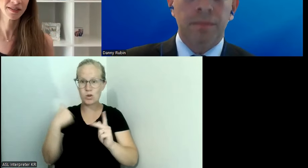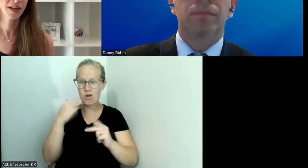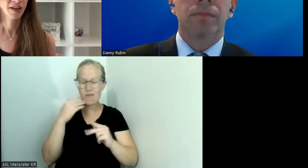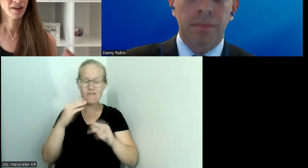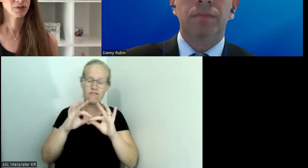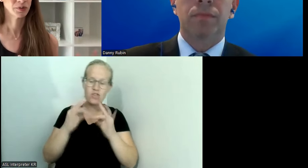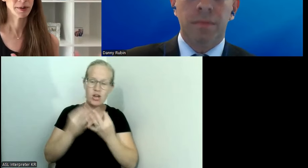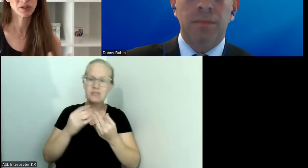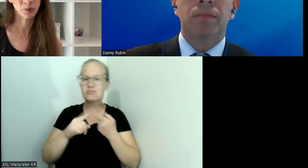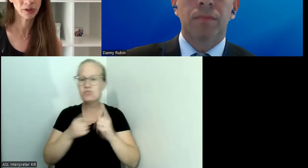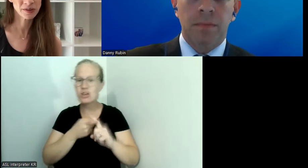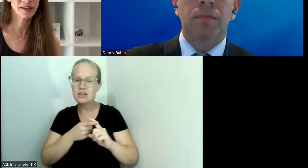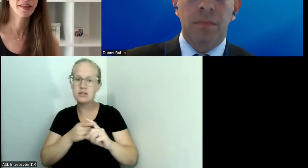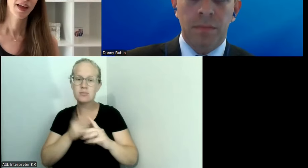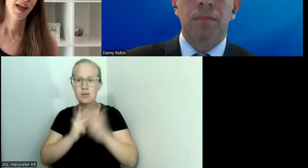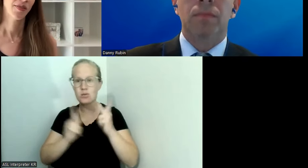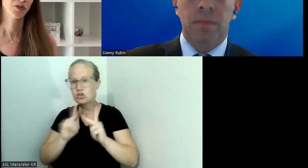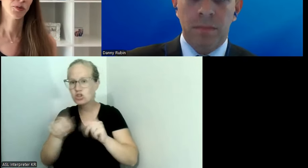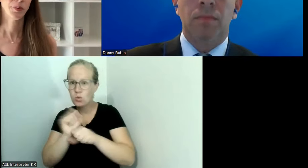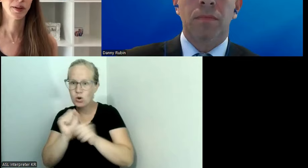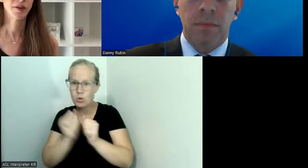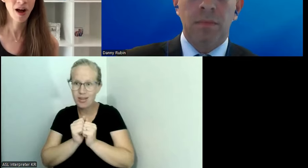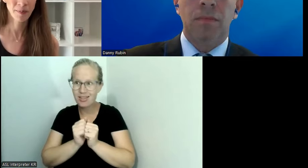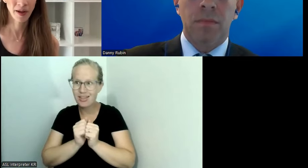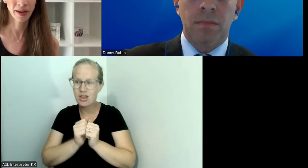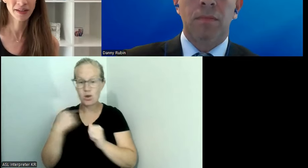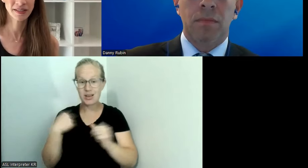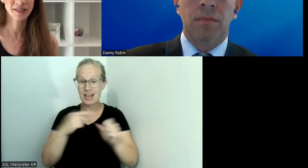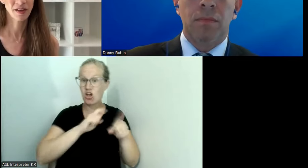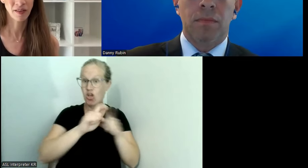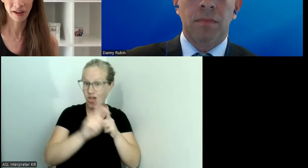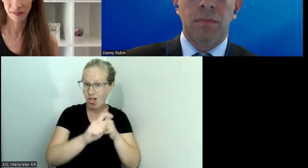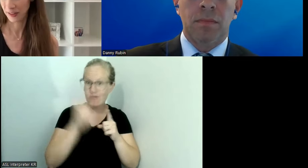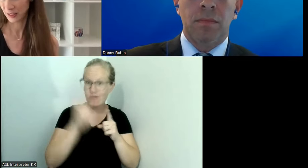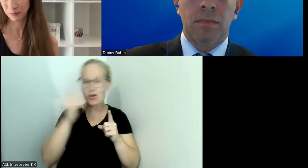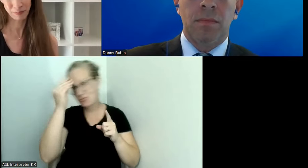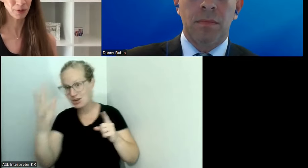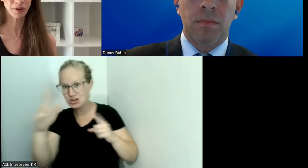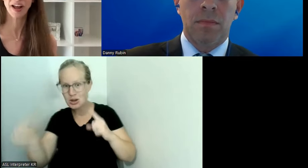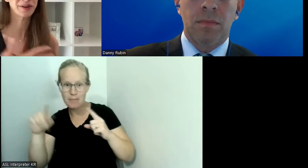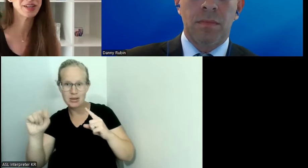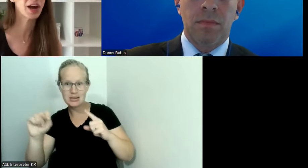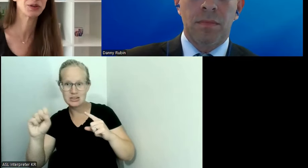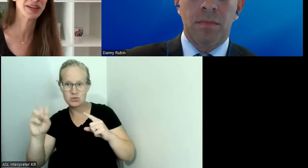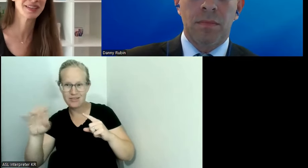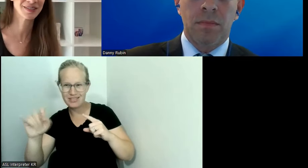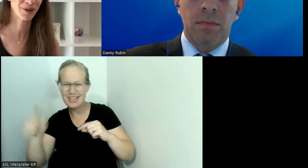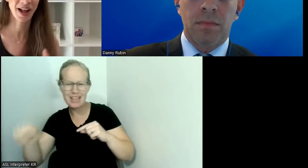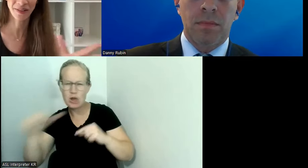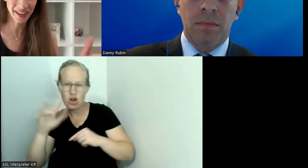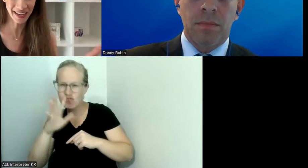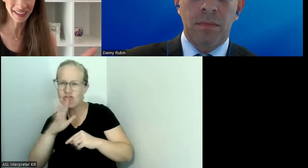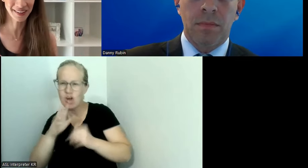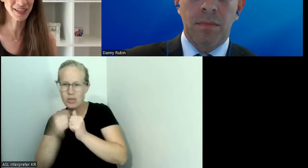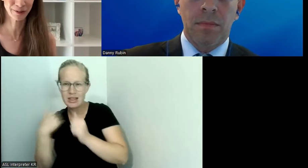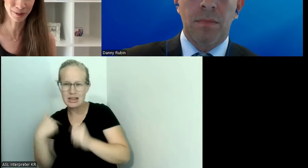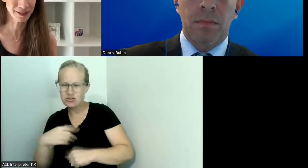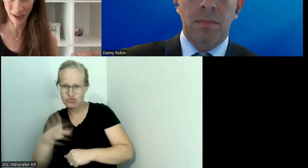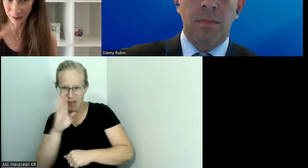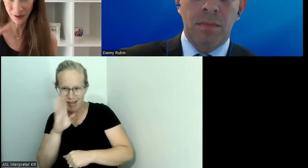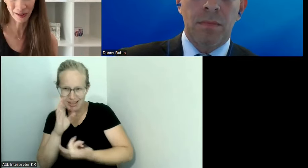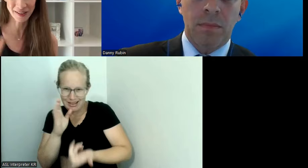family, friends, certain people she works with. And those are people we can call upon. Cause a lot of these people are not going to talk to us right out the gate.